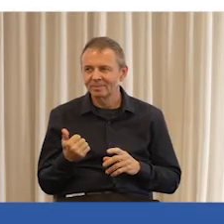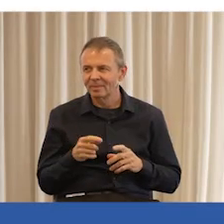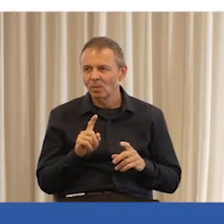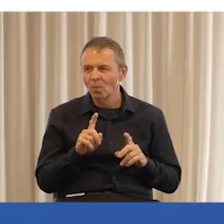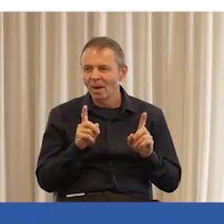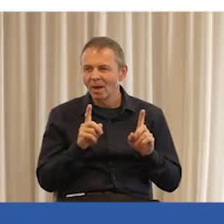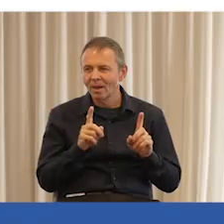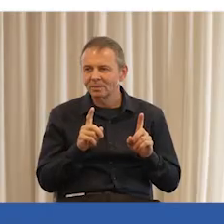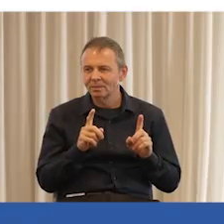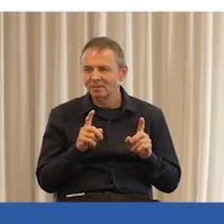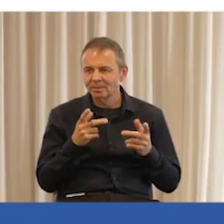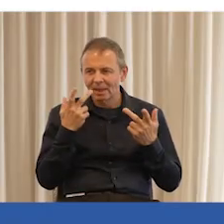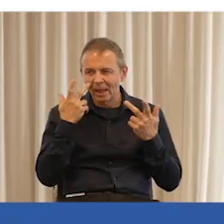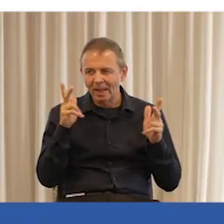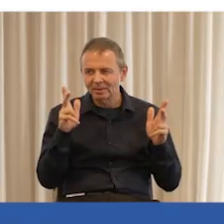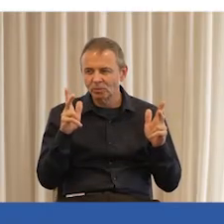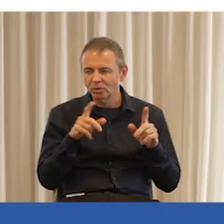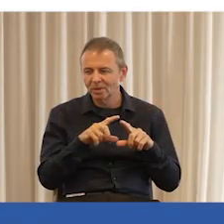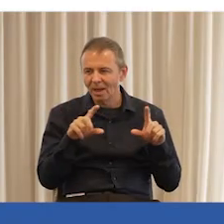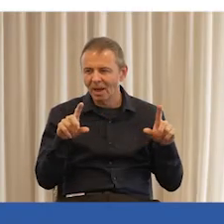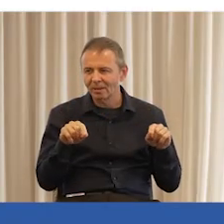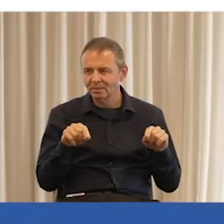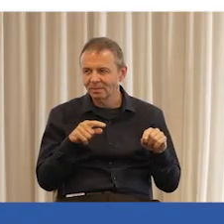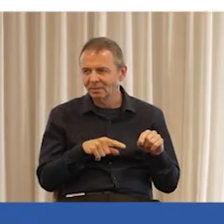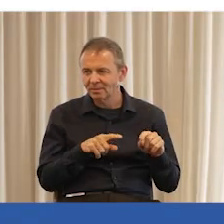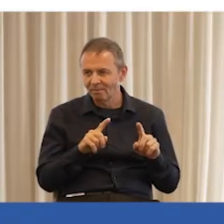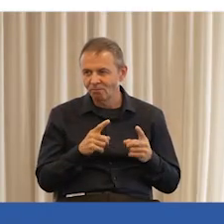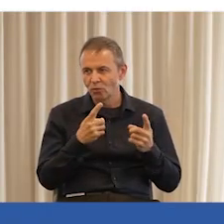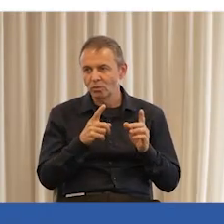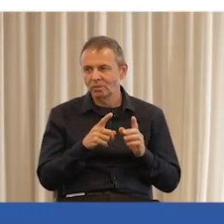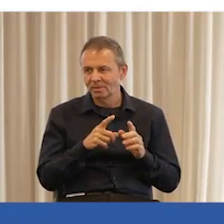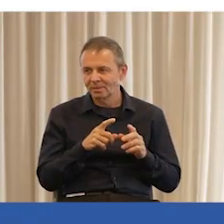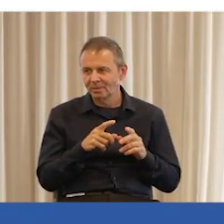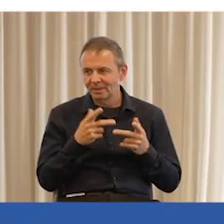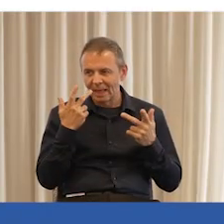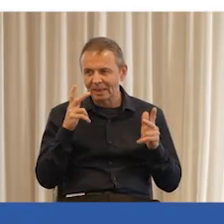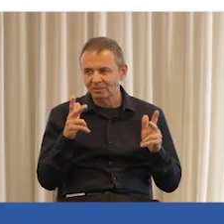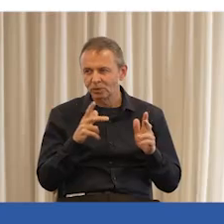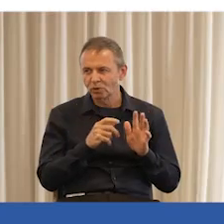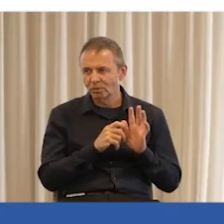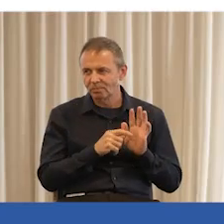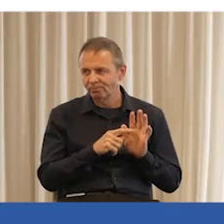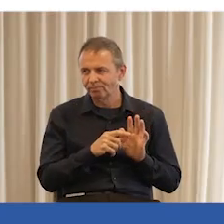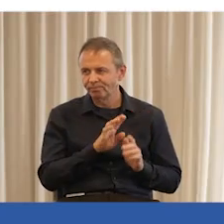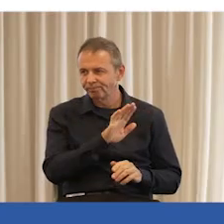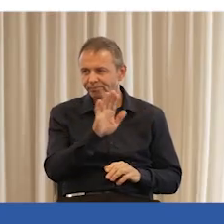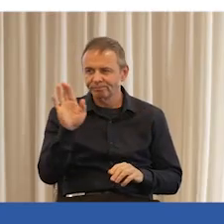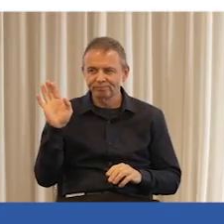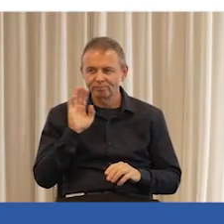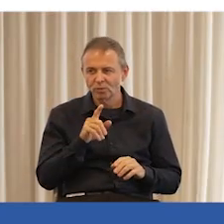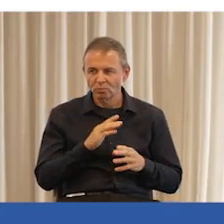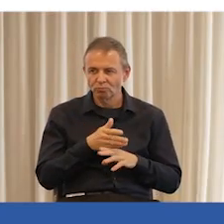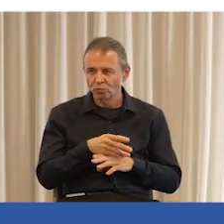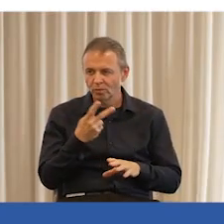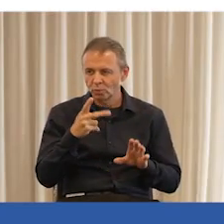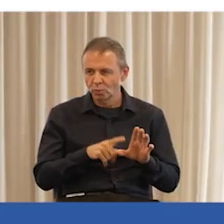has her first solo exhibition coming up, which she's been working on for 2 years, so this is a big project. But that card is awesome, because